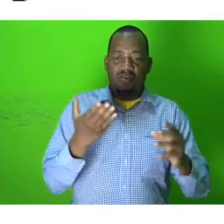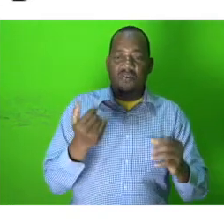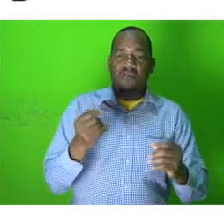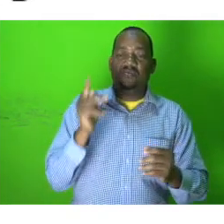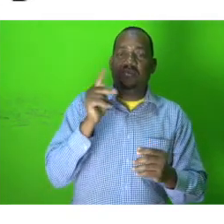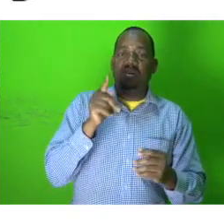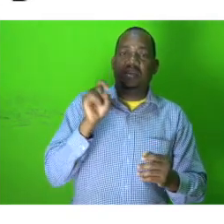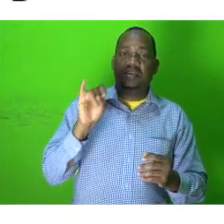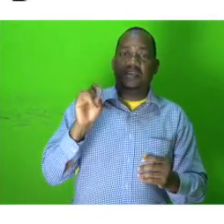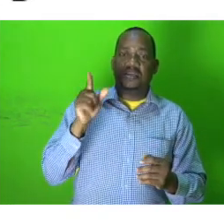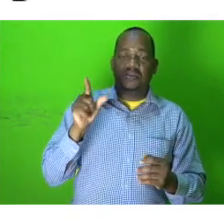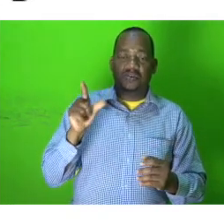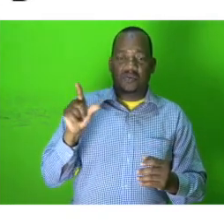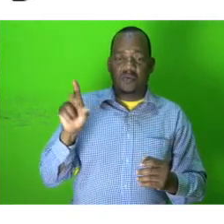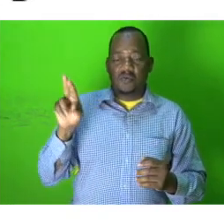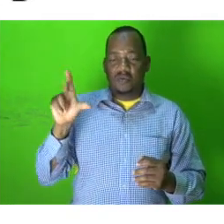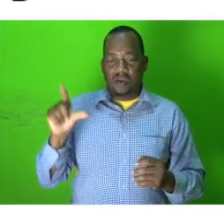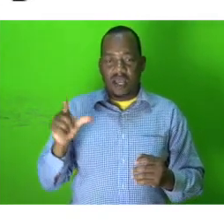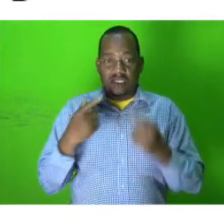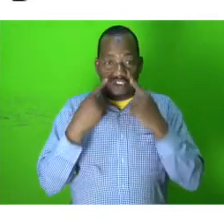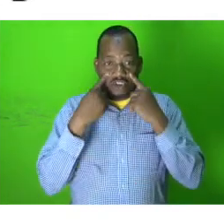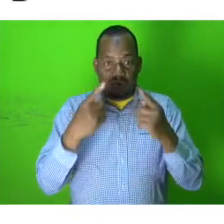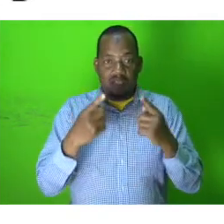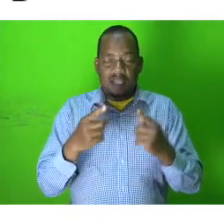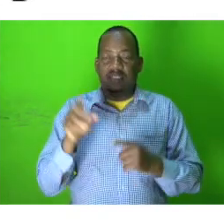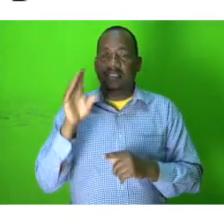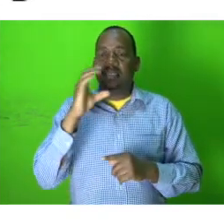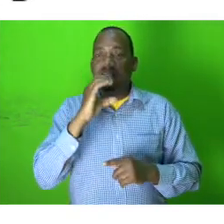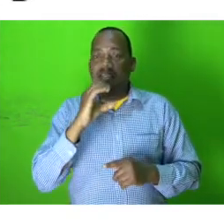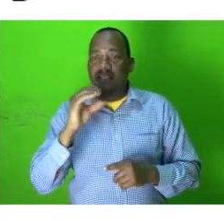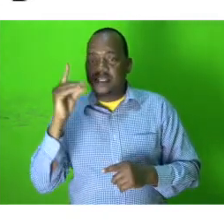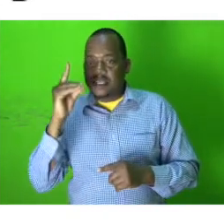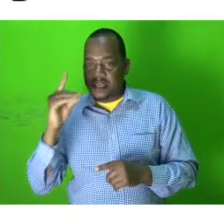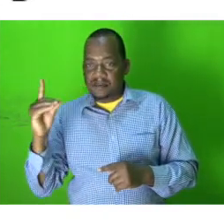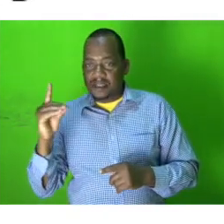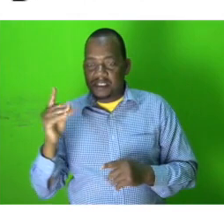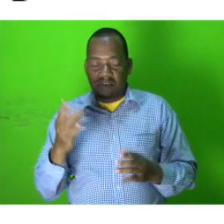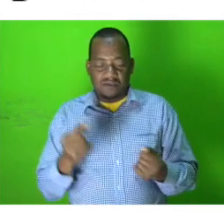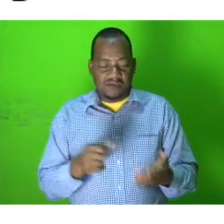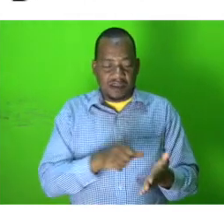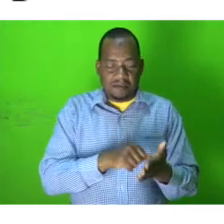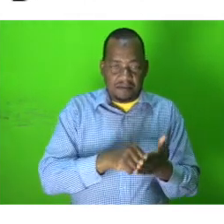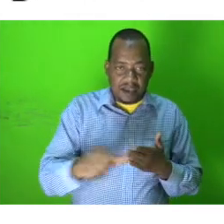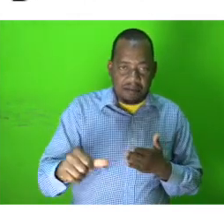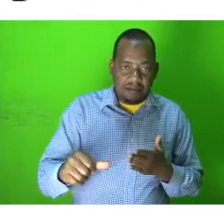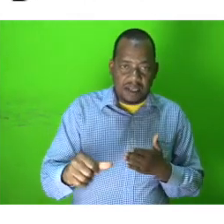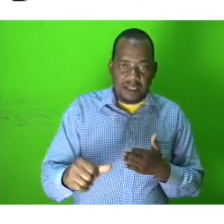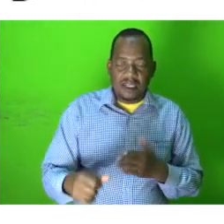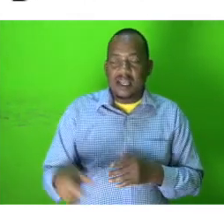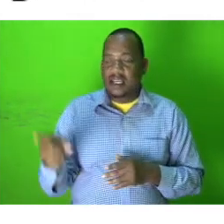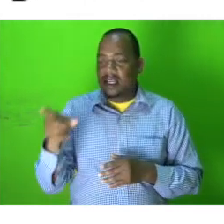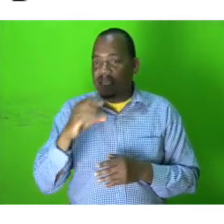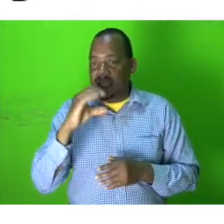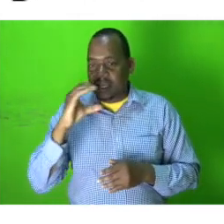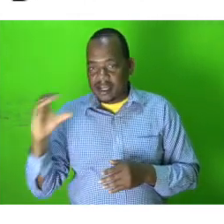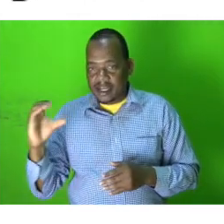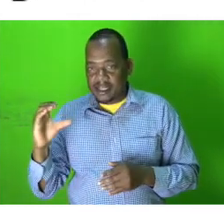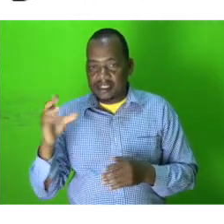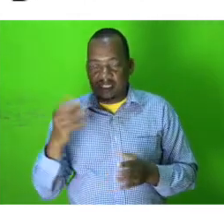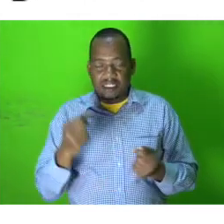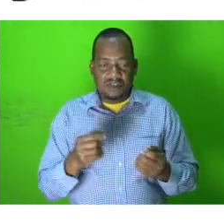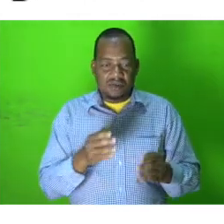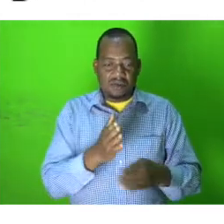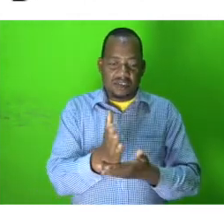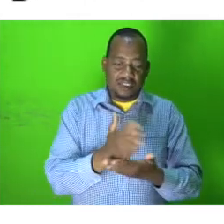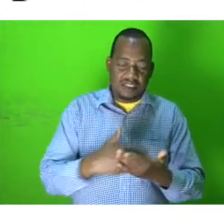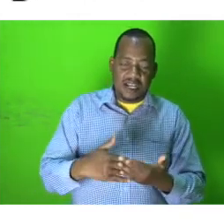Kiula. Show that the debit side is a side of payment and the credit side is